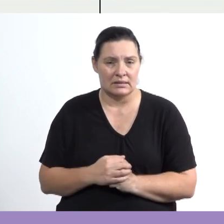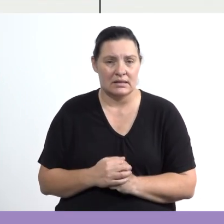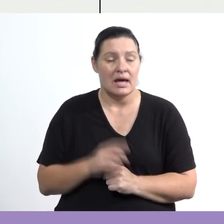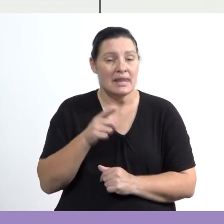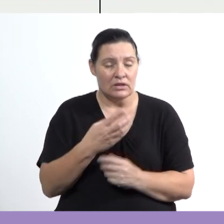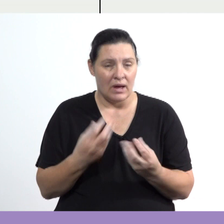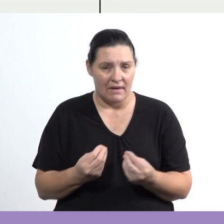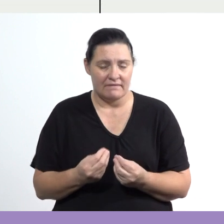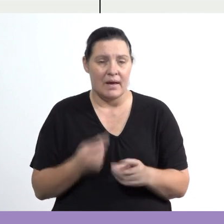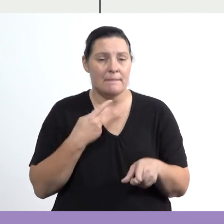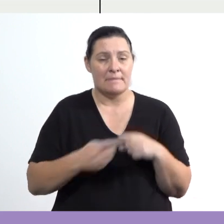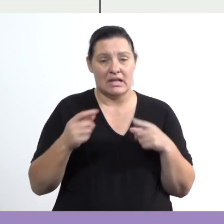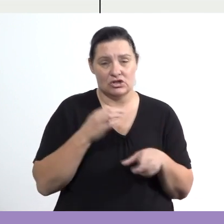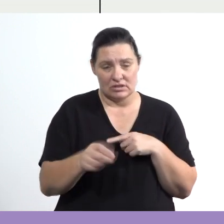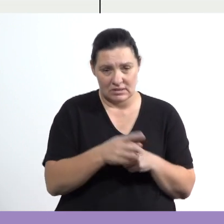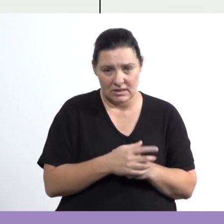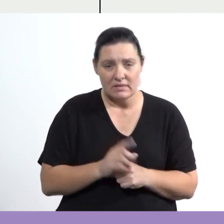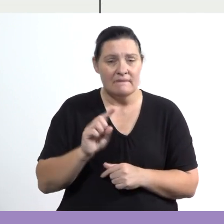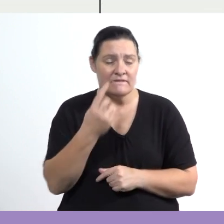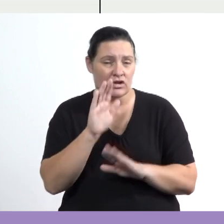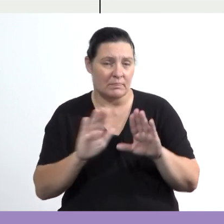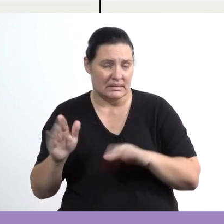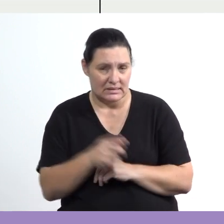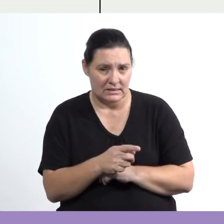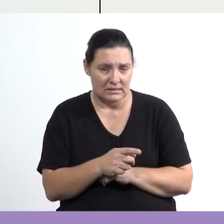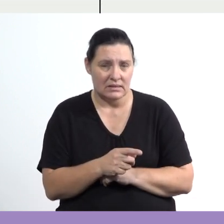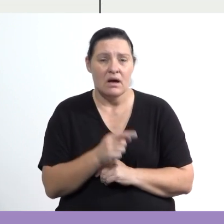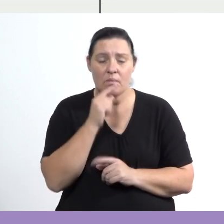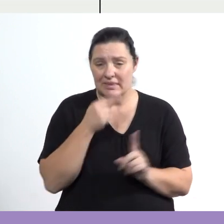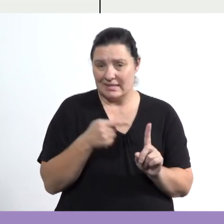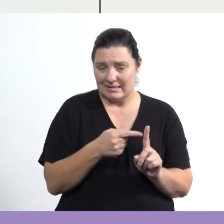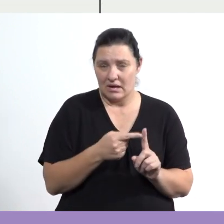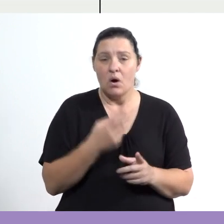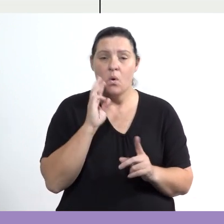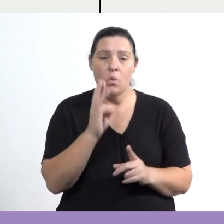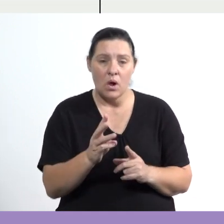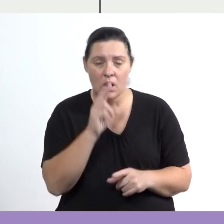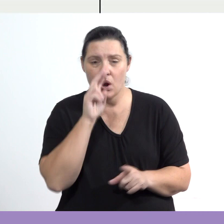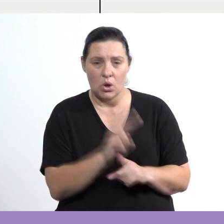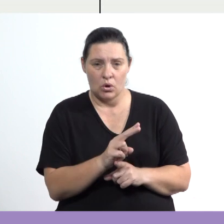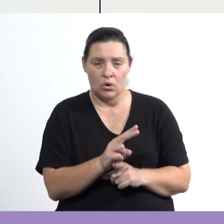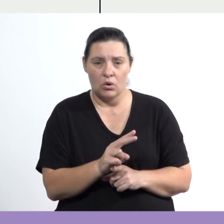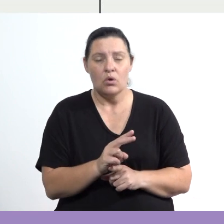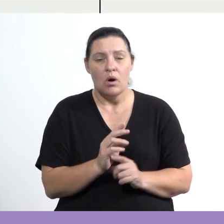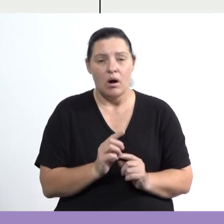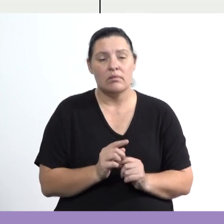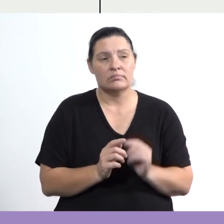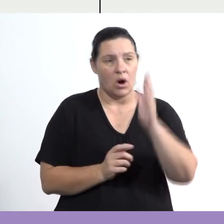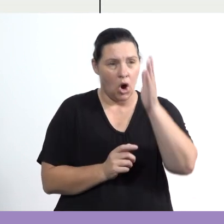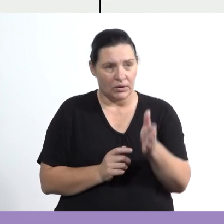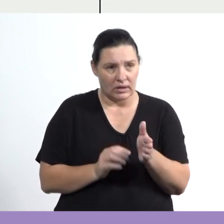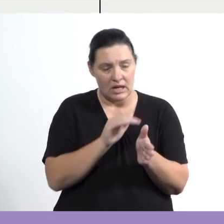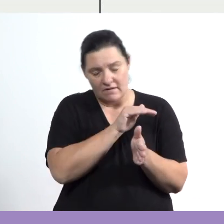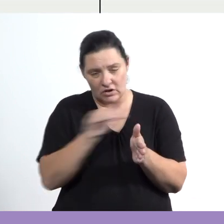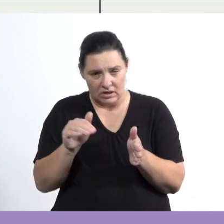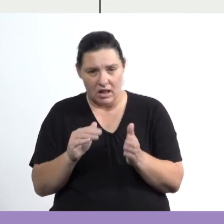next one. So the next one here, we've got matchsticks there. And in the first pattern, which is this one over here, we are going to look at the horizontal sticks,